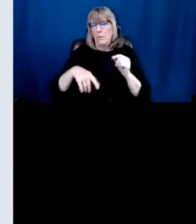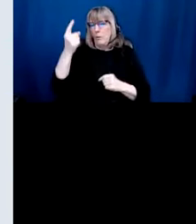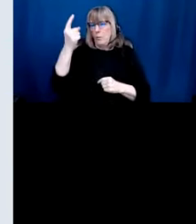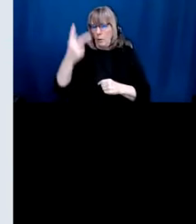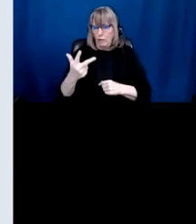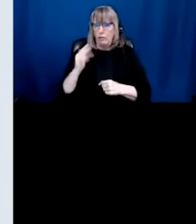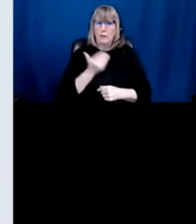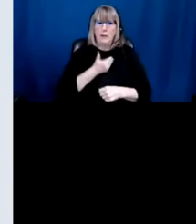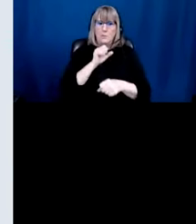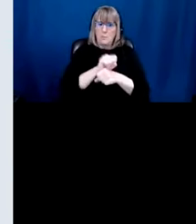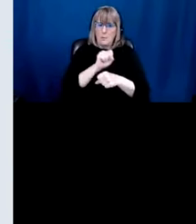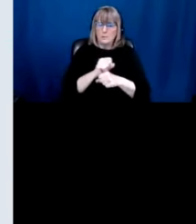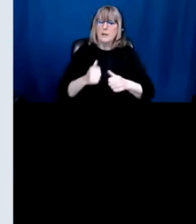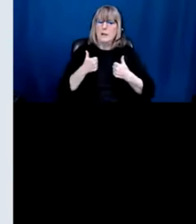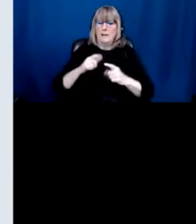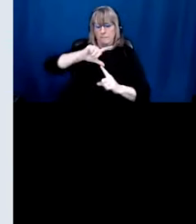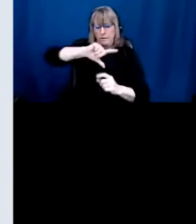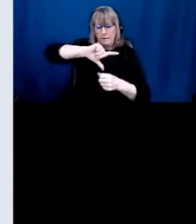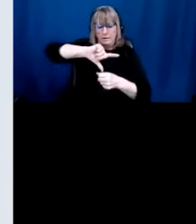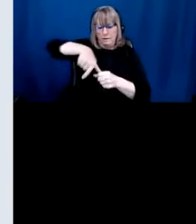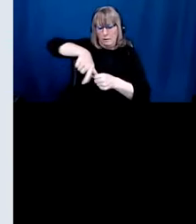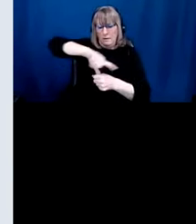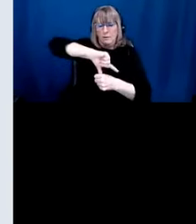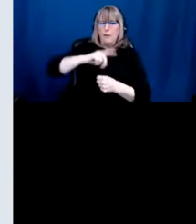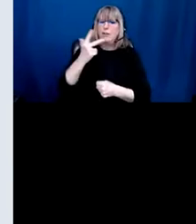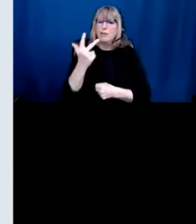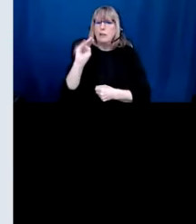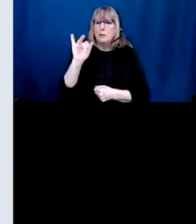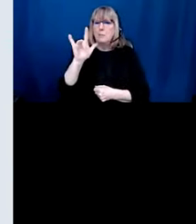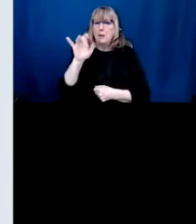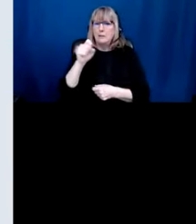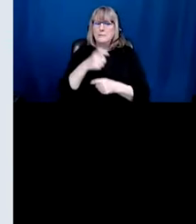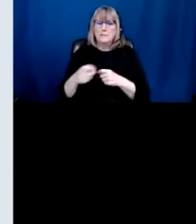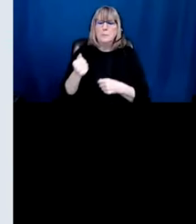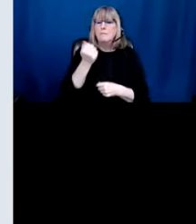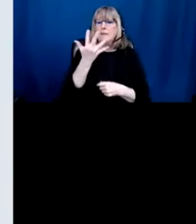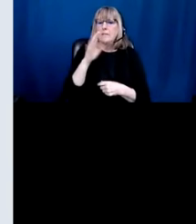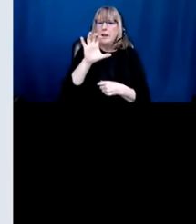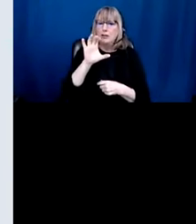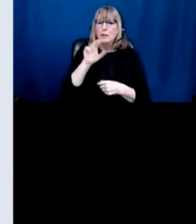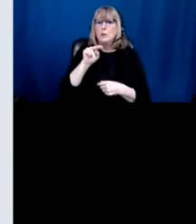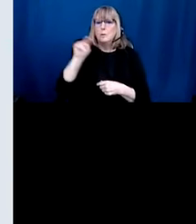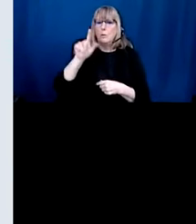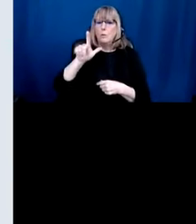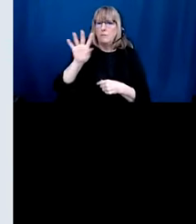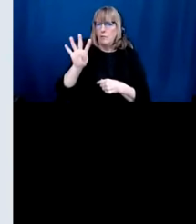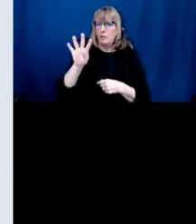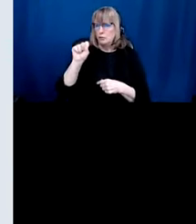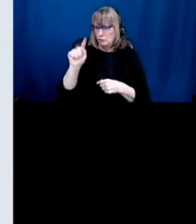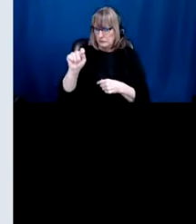our employees live within 3 miles of our Casi un location. tercio de nuestros empleados viven dentro de